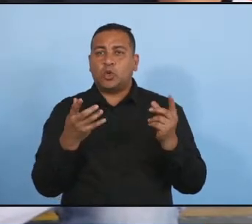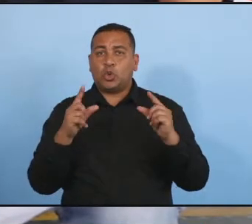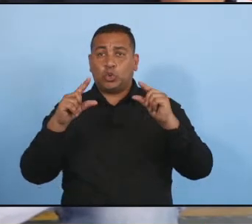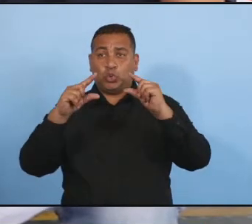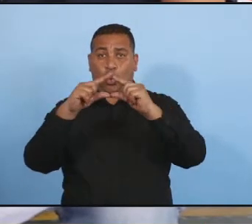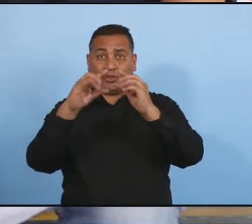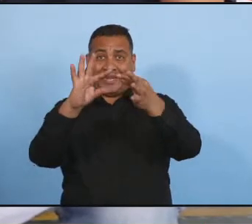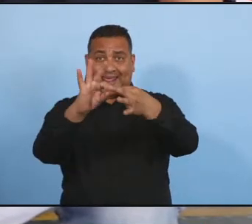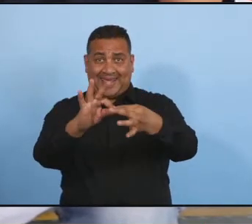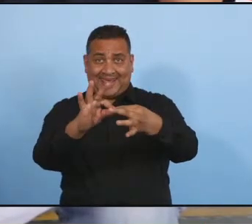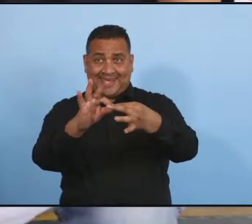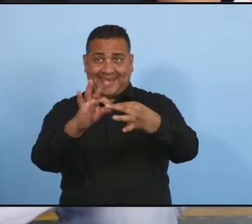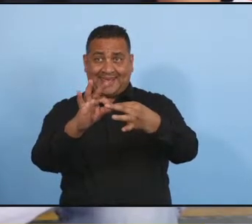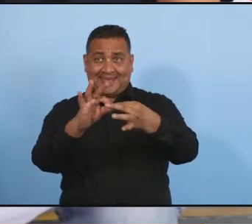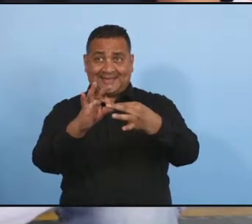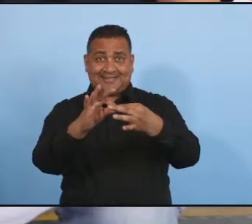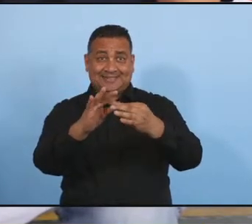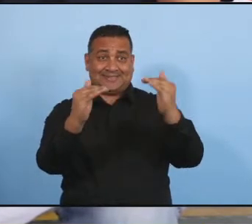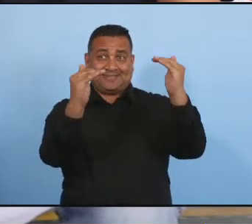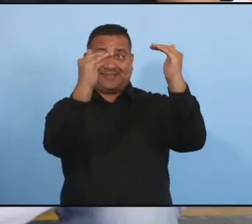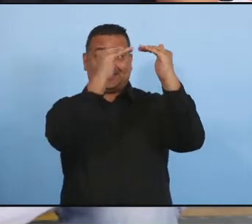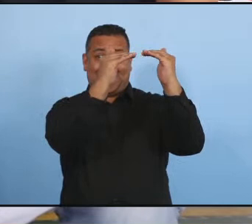now compare to the industry?